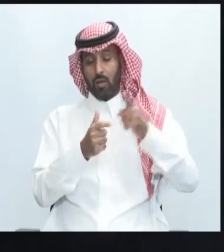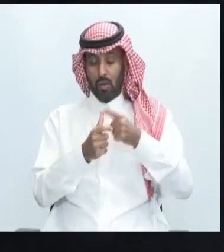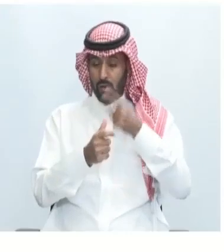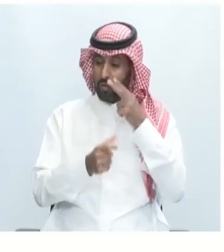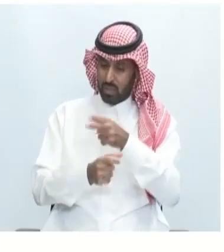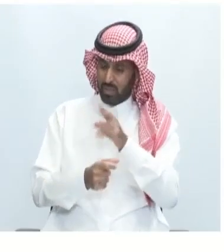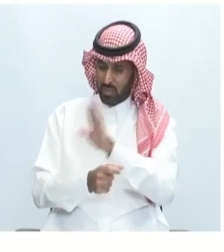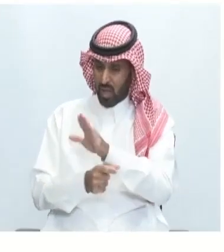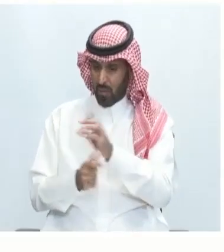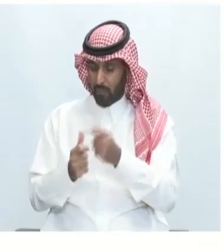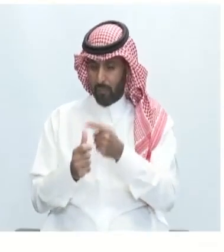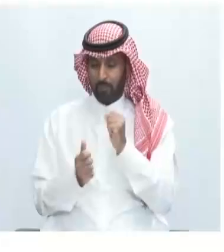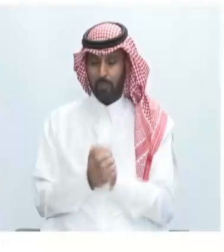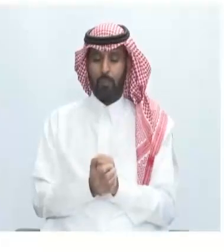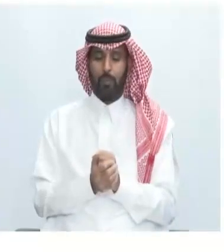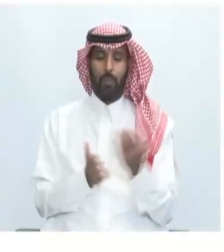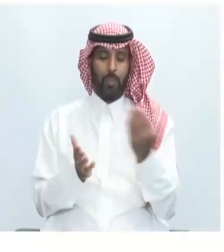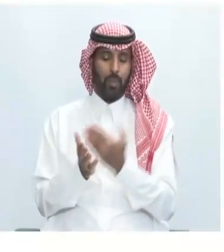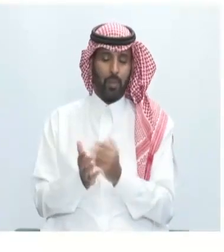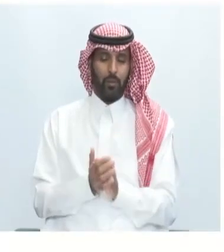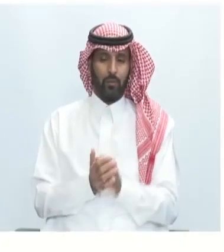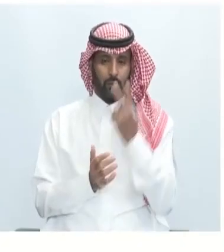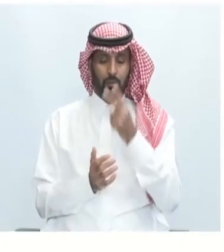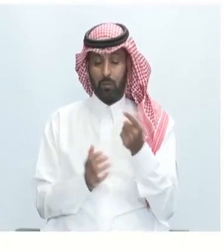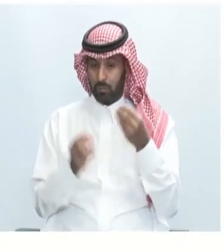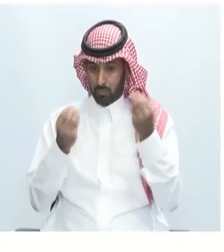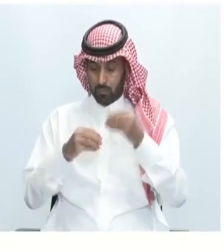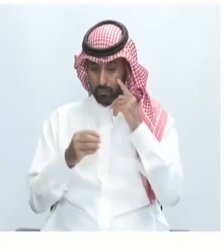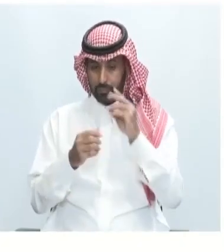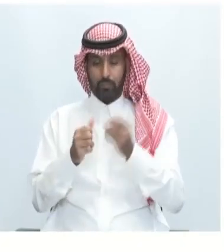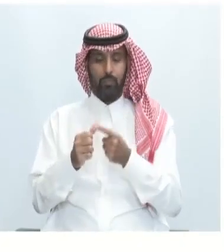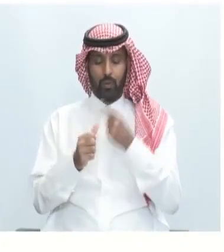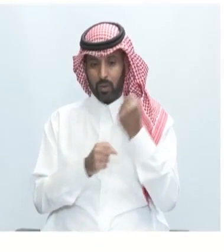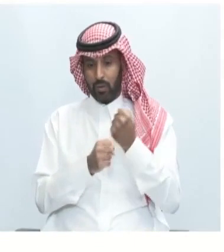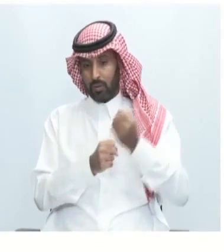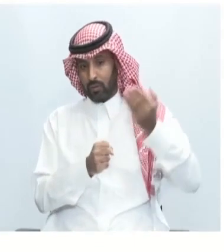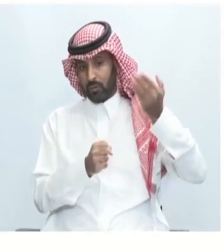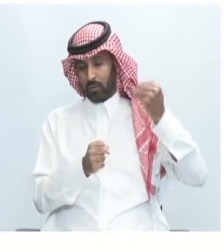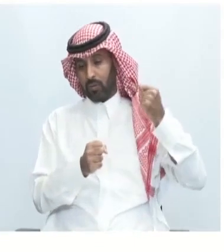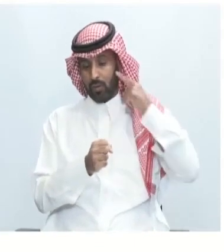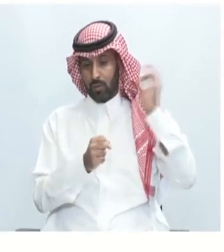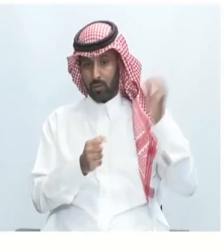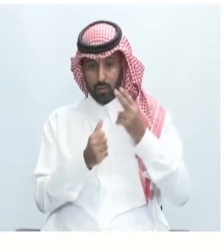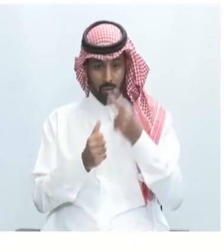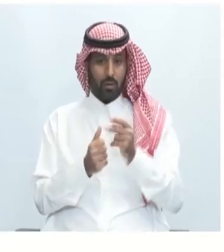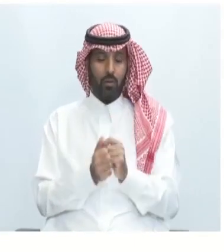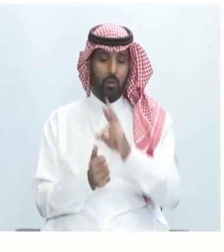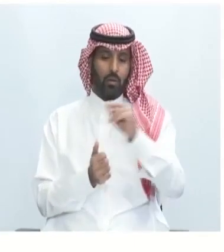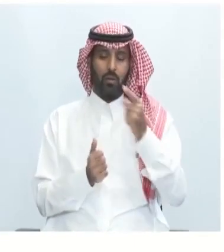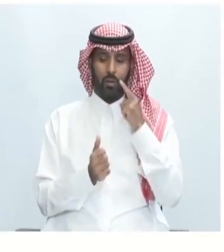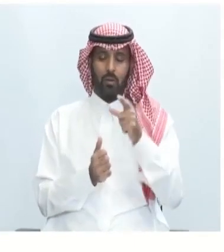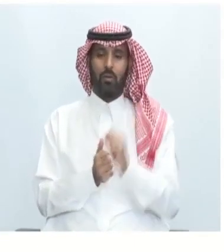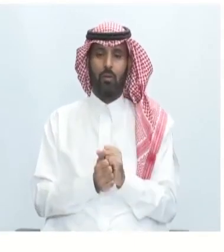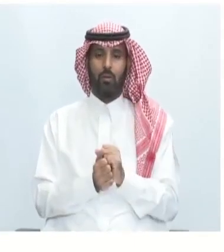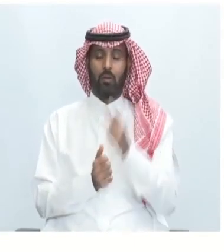police officer stopped him. So find more examples of the past perfect. Can you find examples